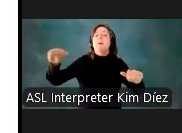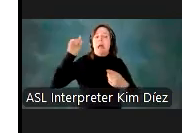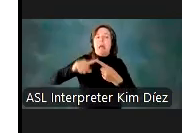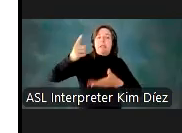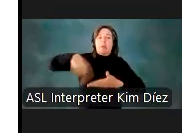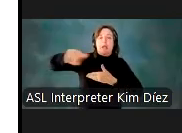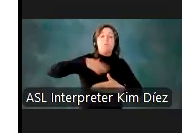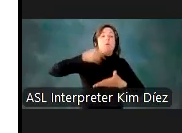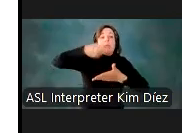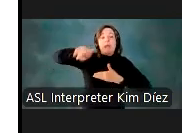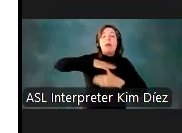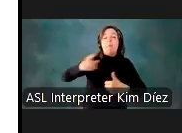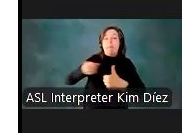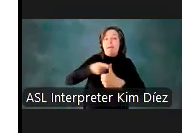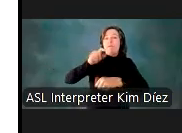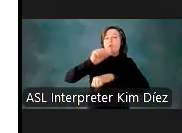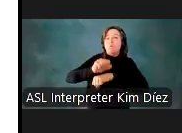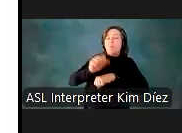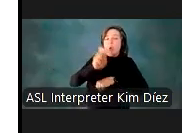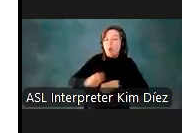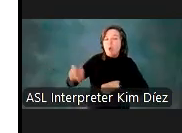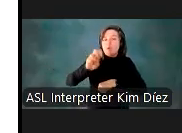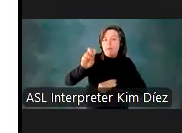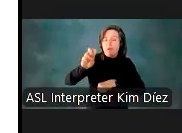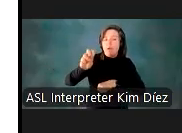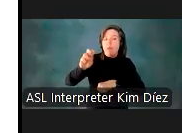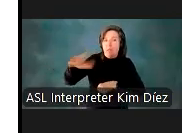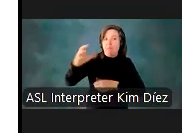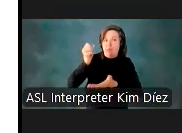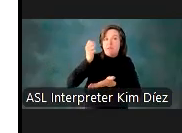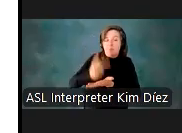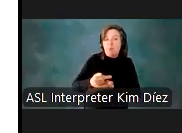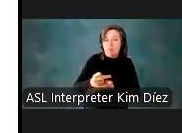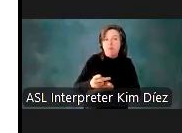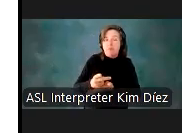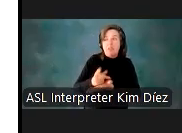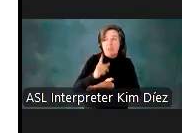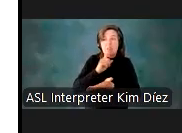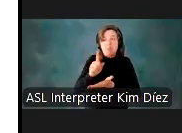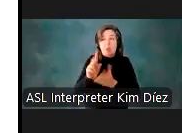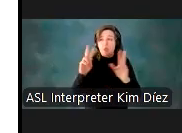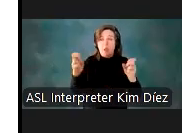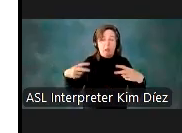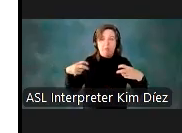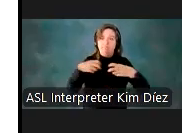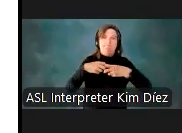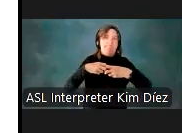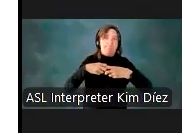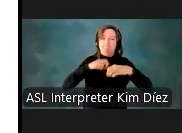travel trip that's been approved. So we've been crippled, frankly, this year, and it's too